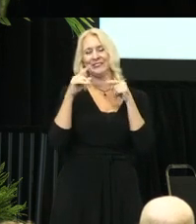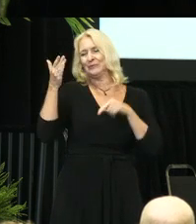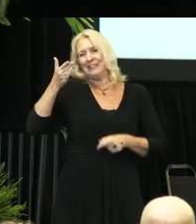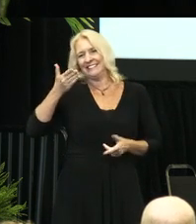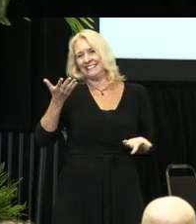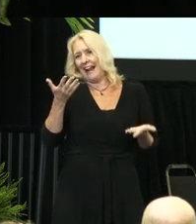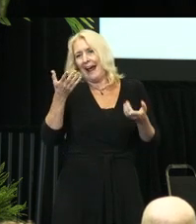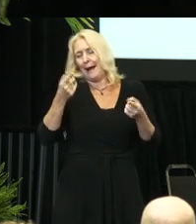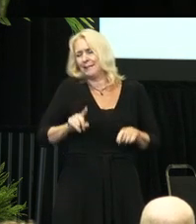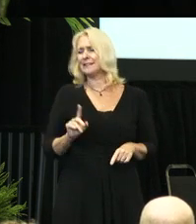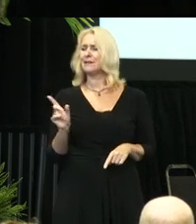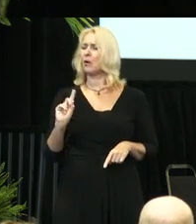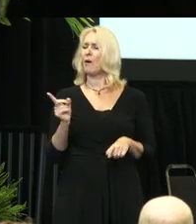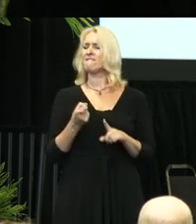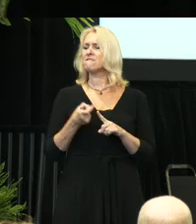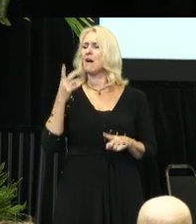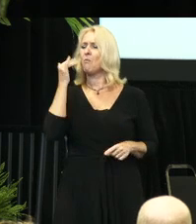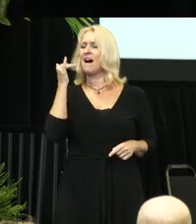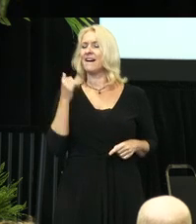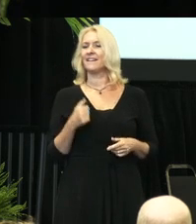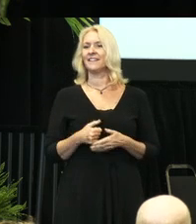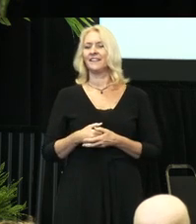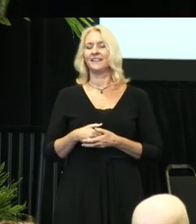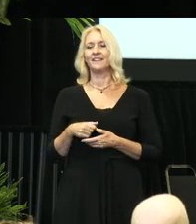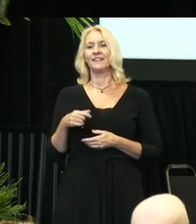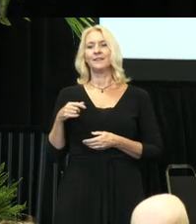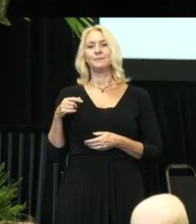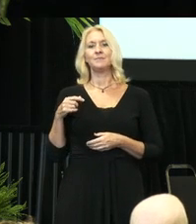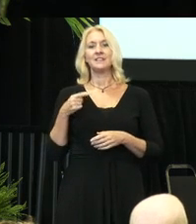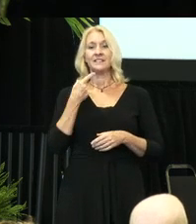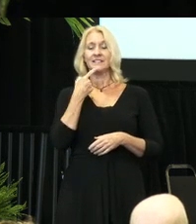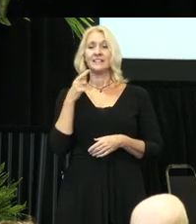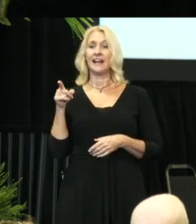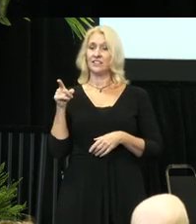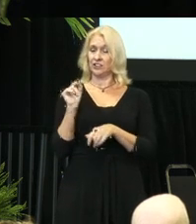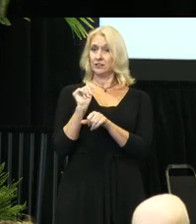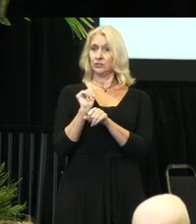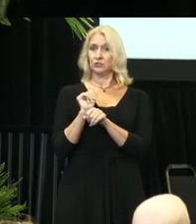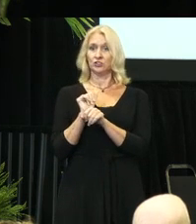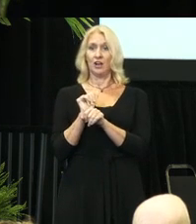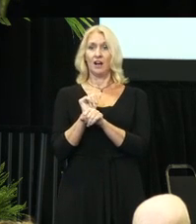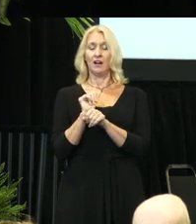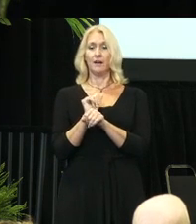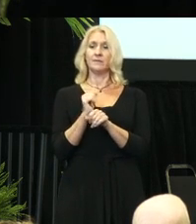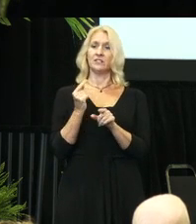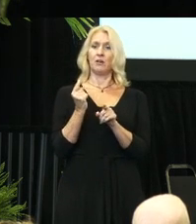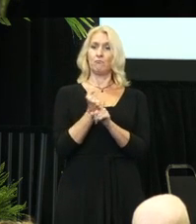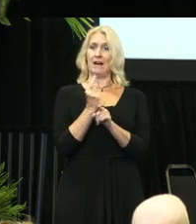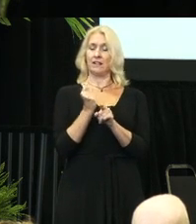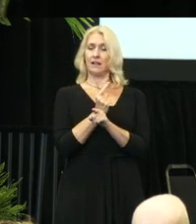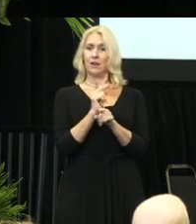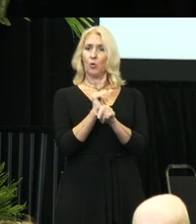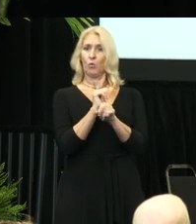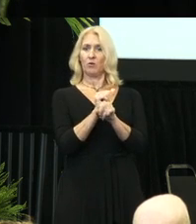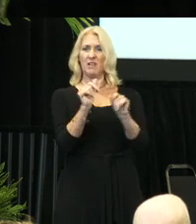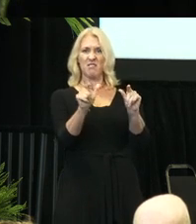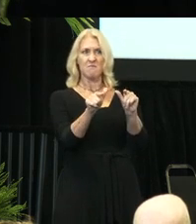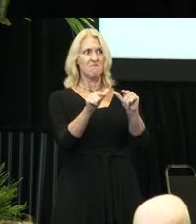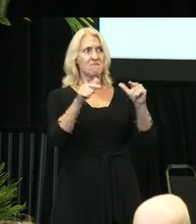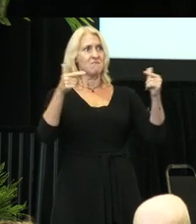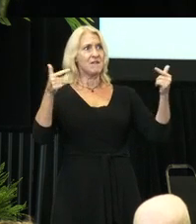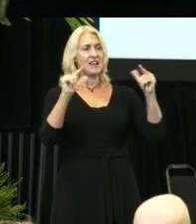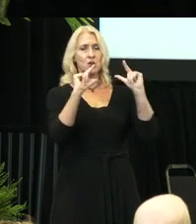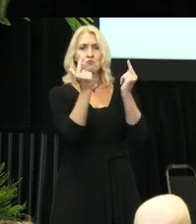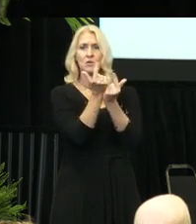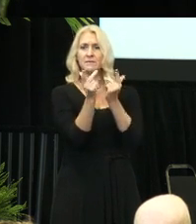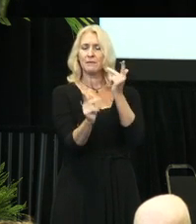this. Where is this coming from? And blah, blah, blah, blah. And she had a job where she regularly had to work with giant groups of people, regularly. And I